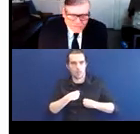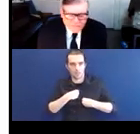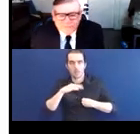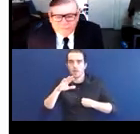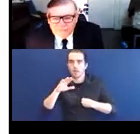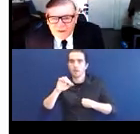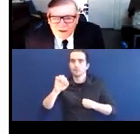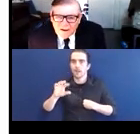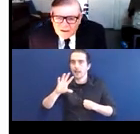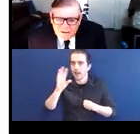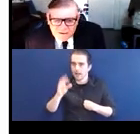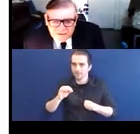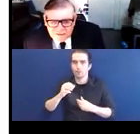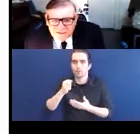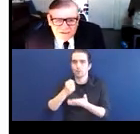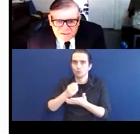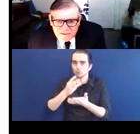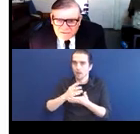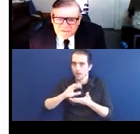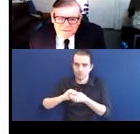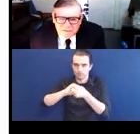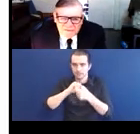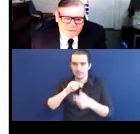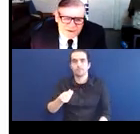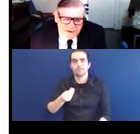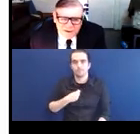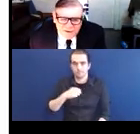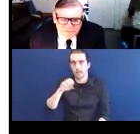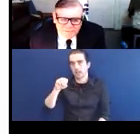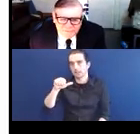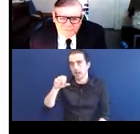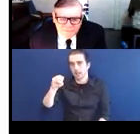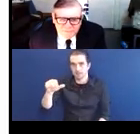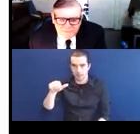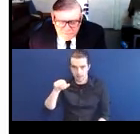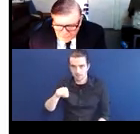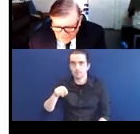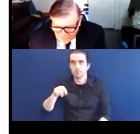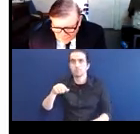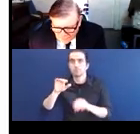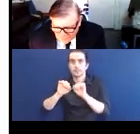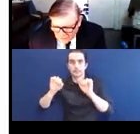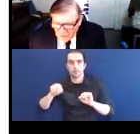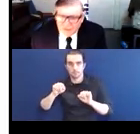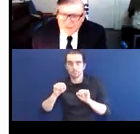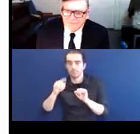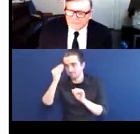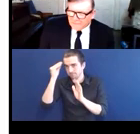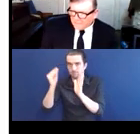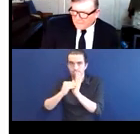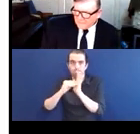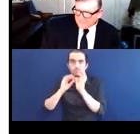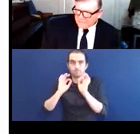well as their caregivers. Disability grants are one of our biggest challenges, in the sense that a lot of fraud is